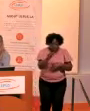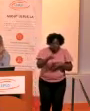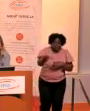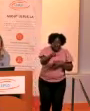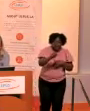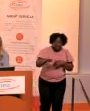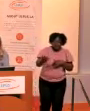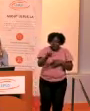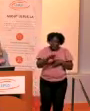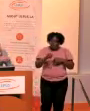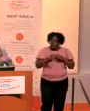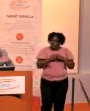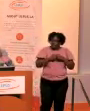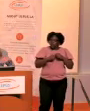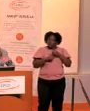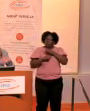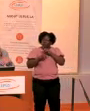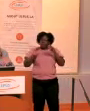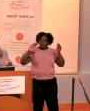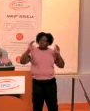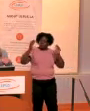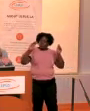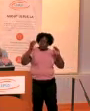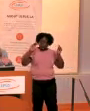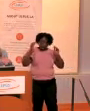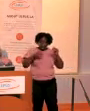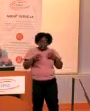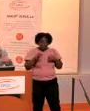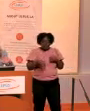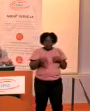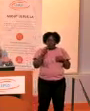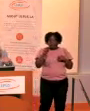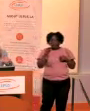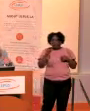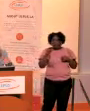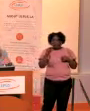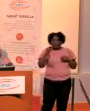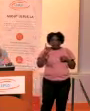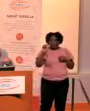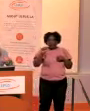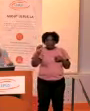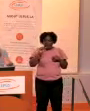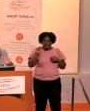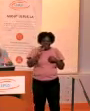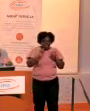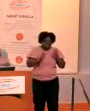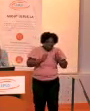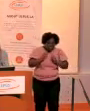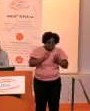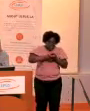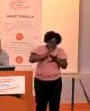IV cyclophosphamide, and this was using what they called the NIH regimen, so pretty good aggressive dosing